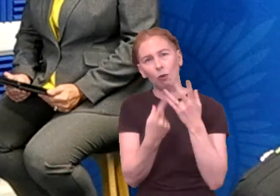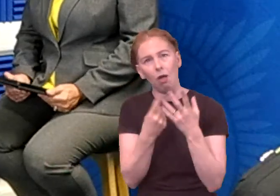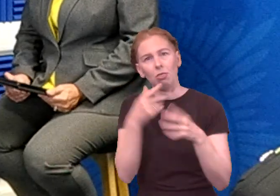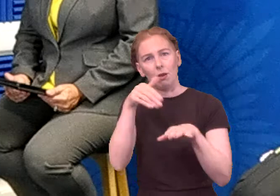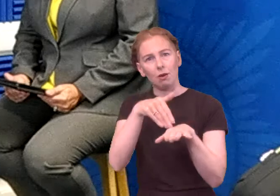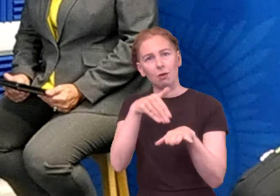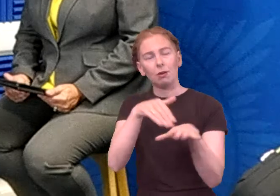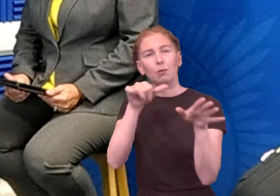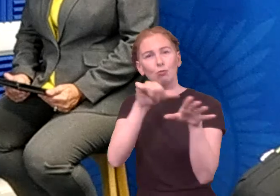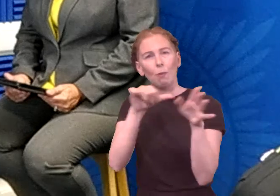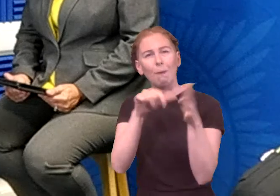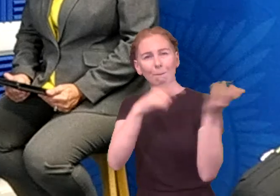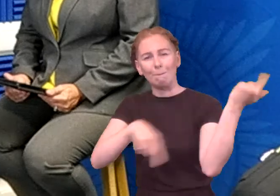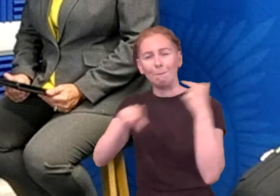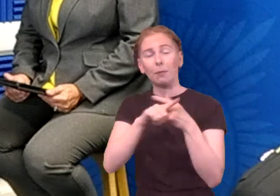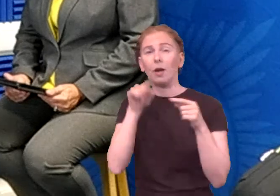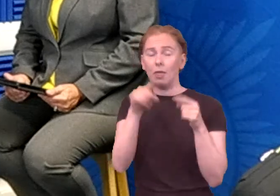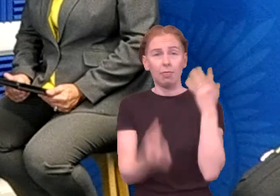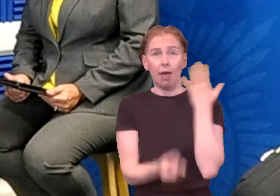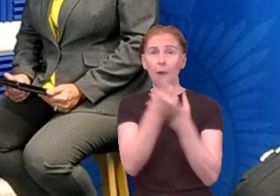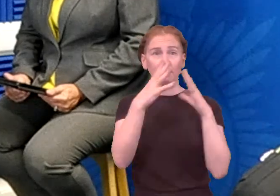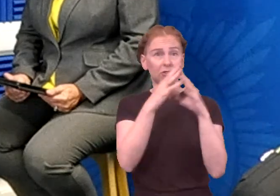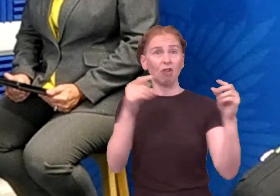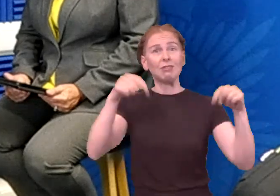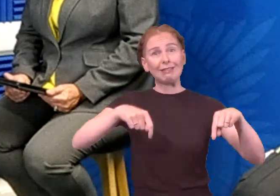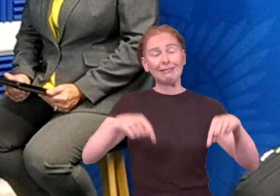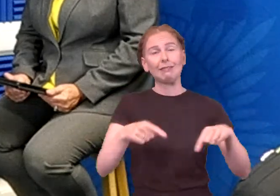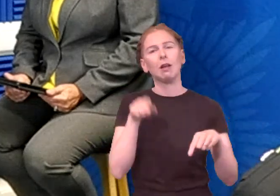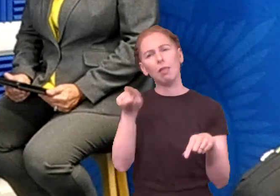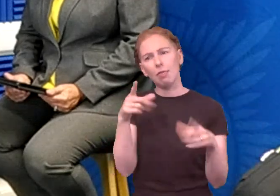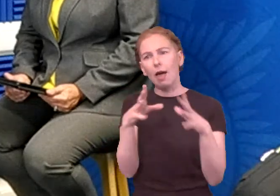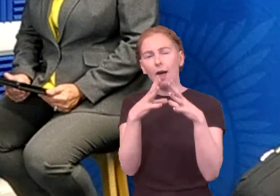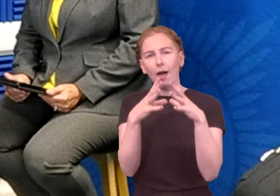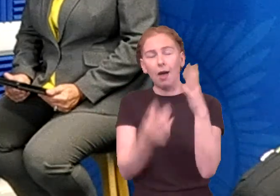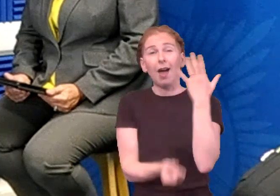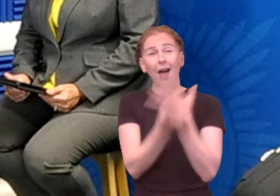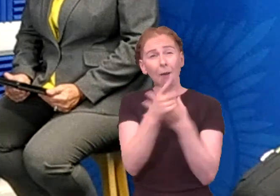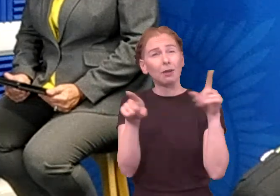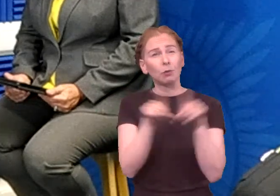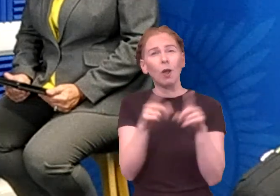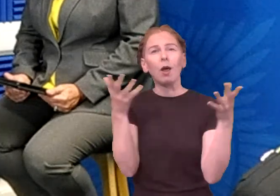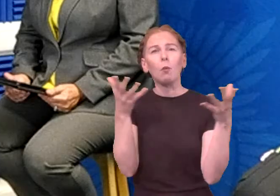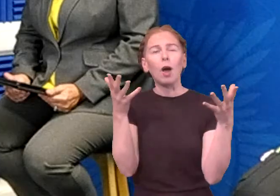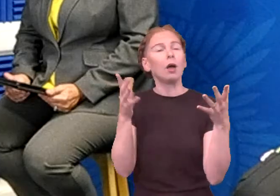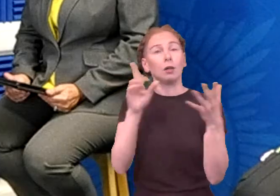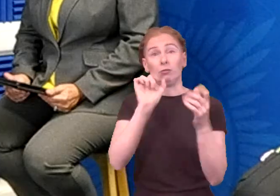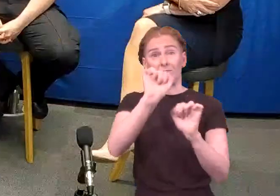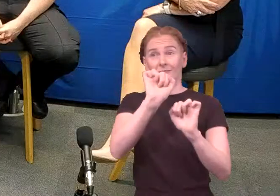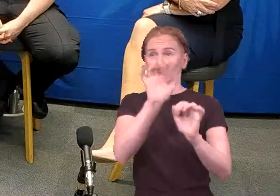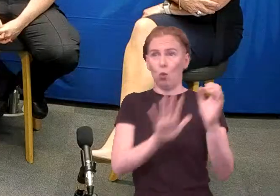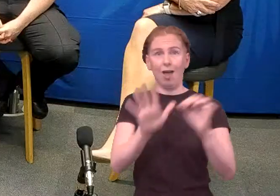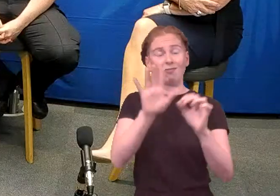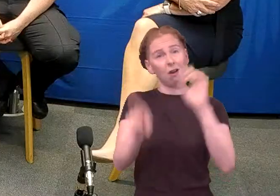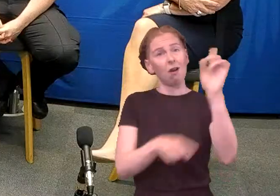For me, we're 2 years down the line. We have made some significant progress. It hasn't been without personal cost.